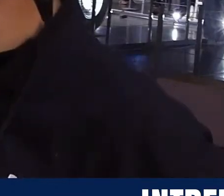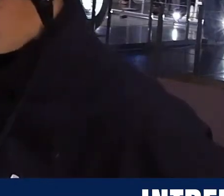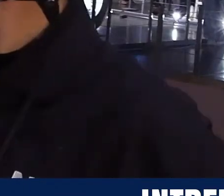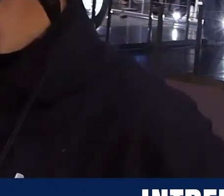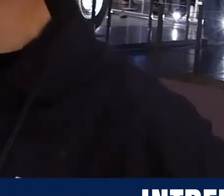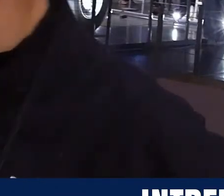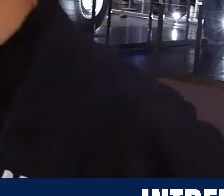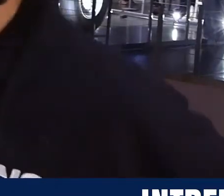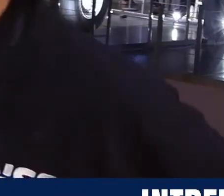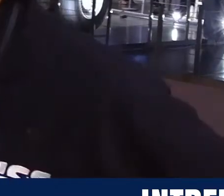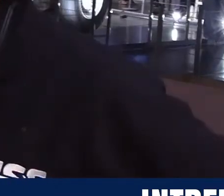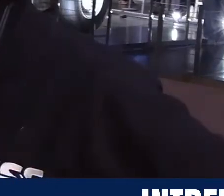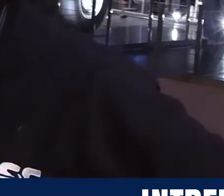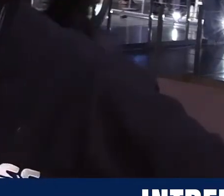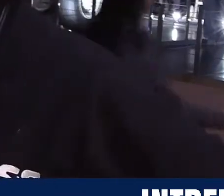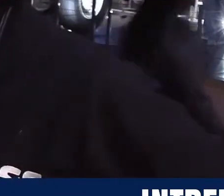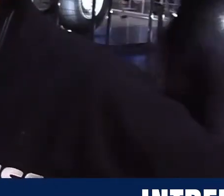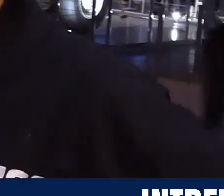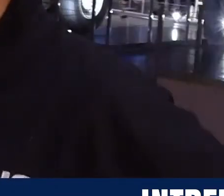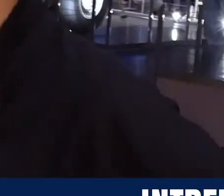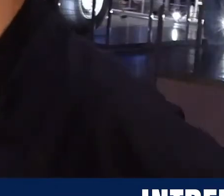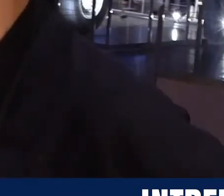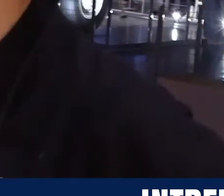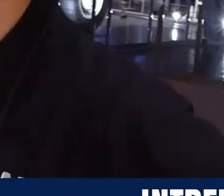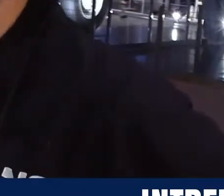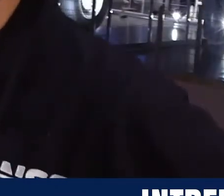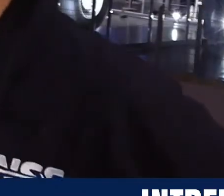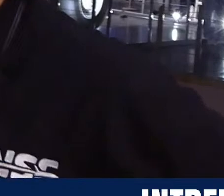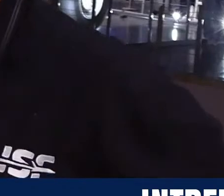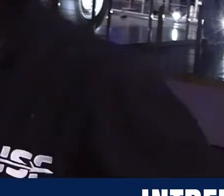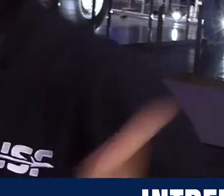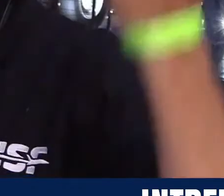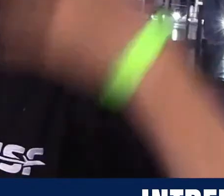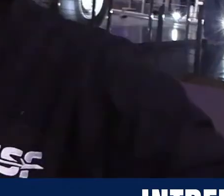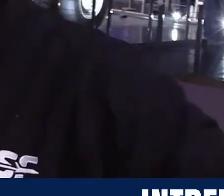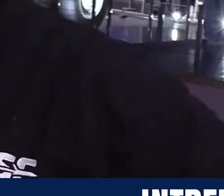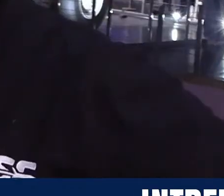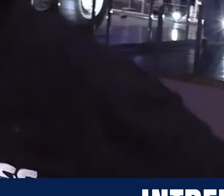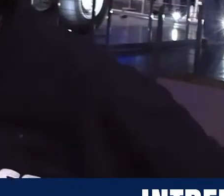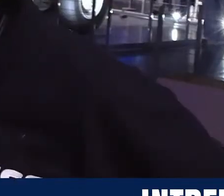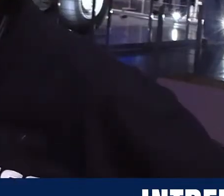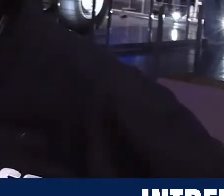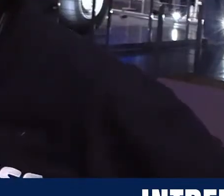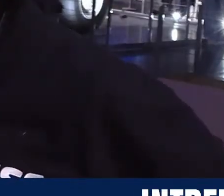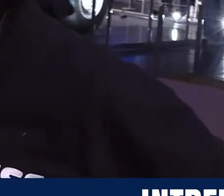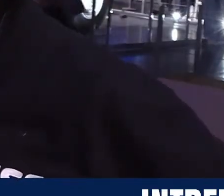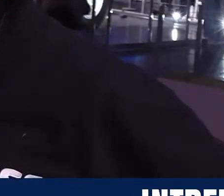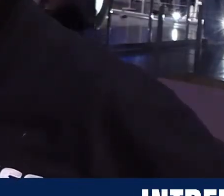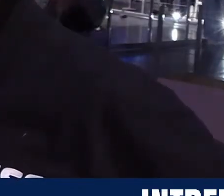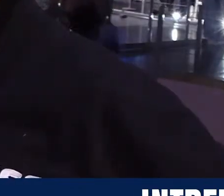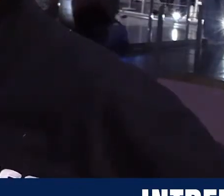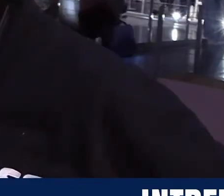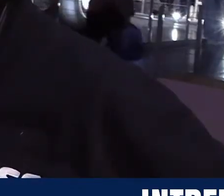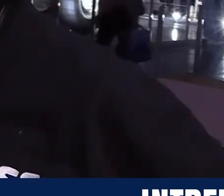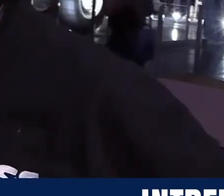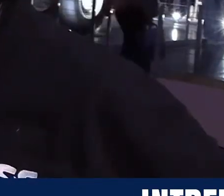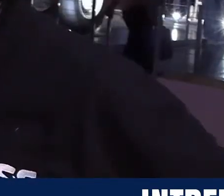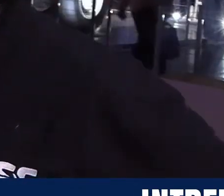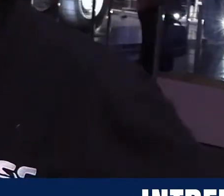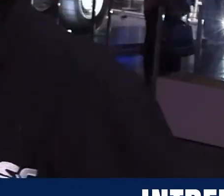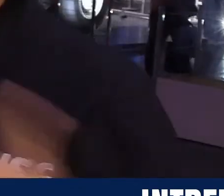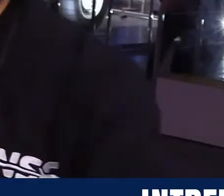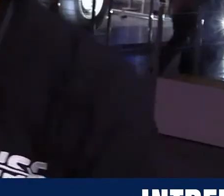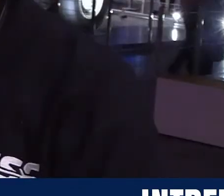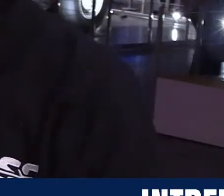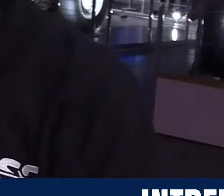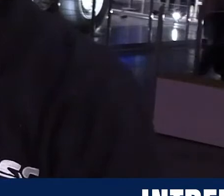archived, out. so they It can come is. back and watch it whenever. Yeah, you can watch the shows whenever. But Whenever. thank y'all It's as great. always for hanging out wherever you're hanging out at or wherever you're watching from.